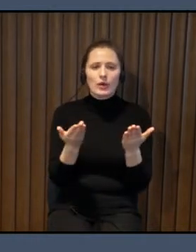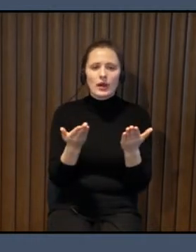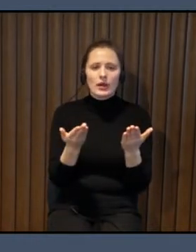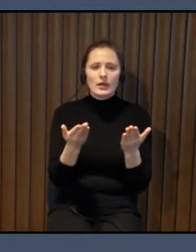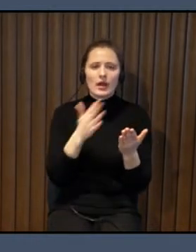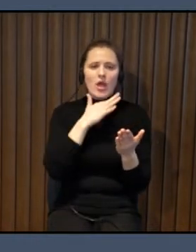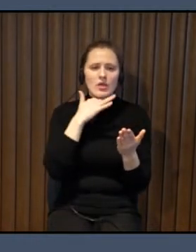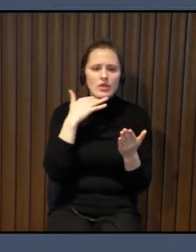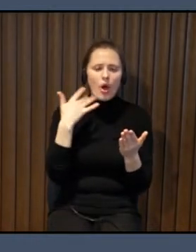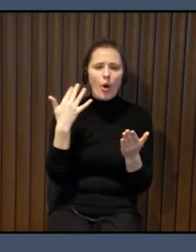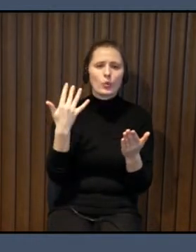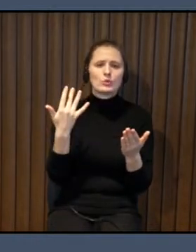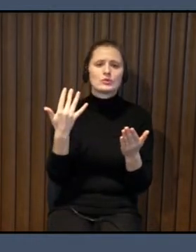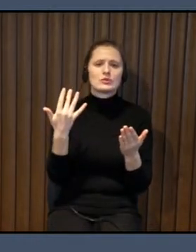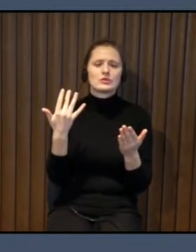UN pillar,